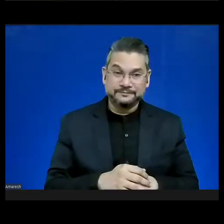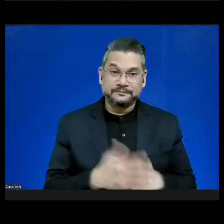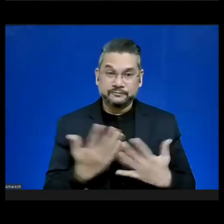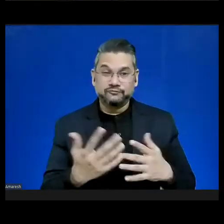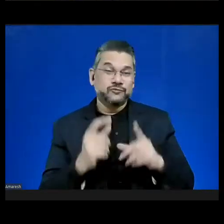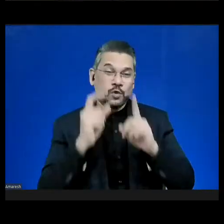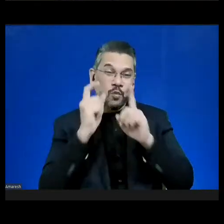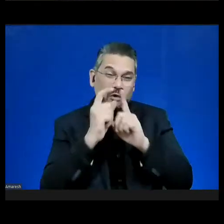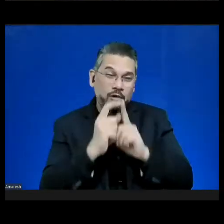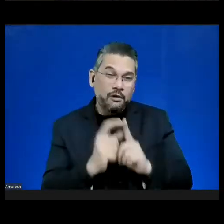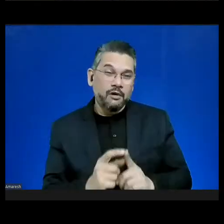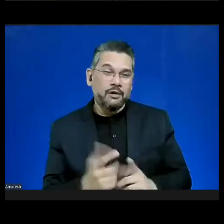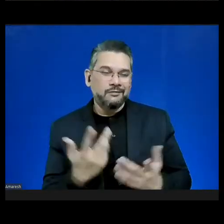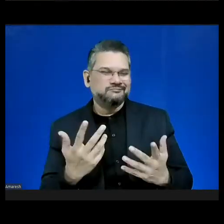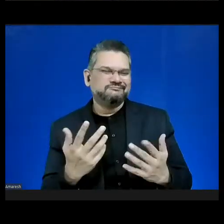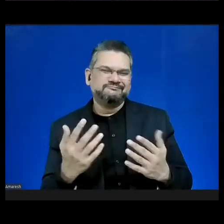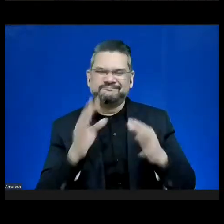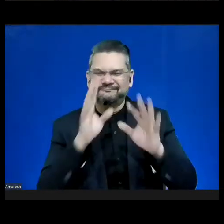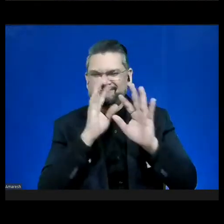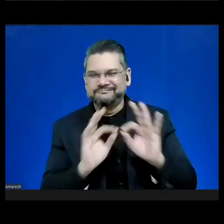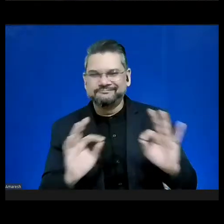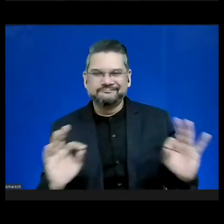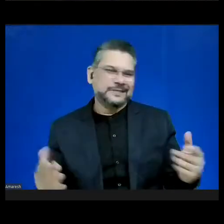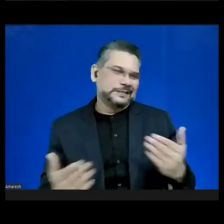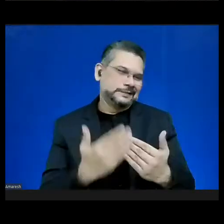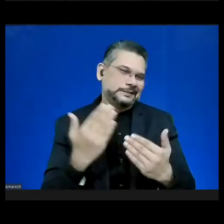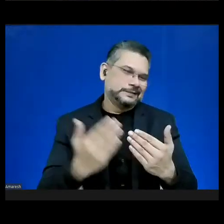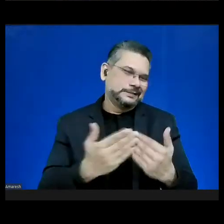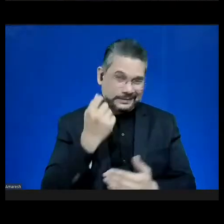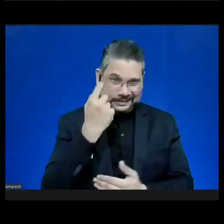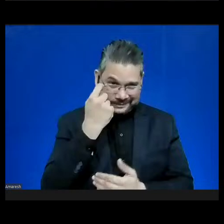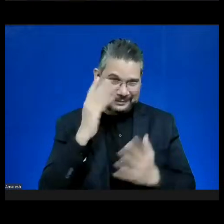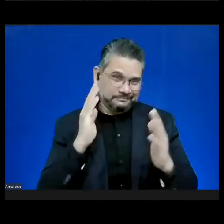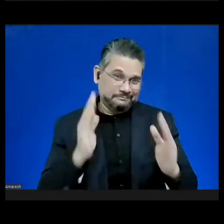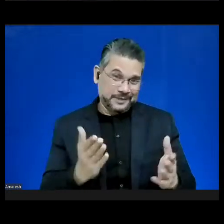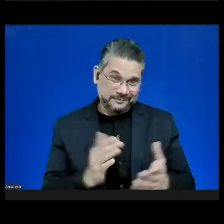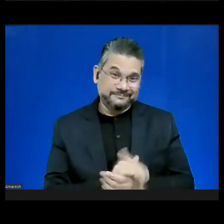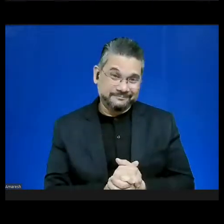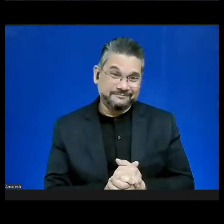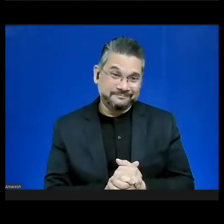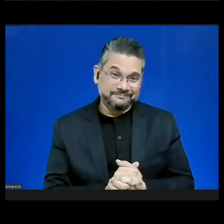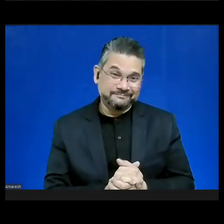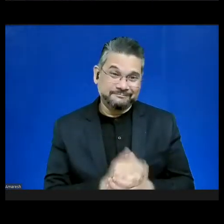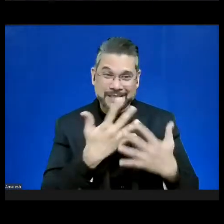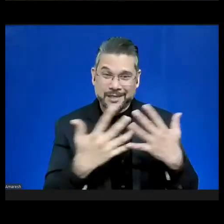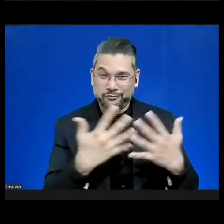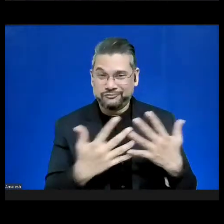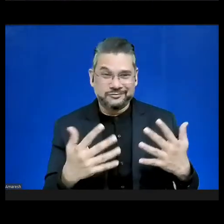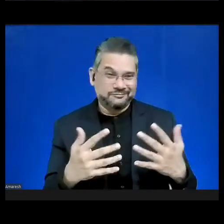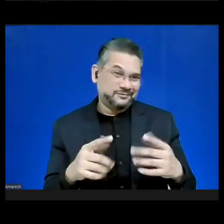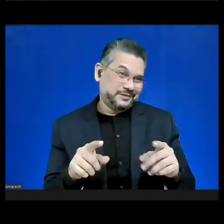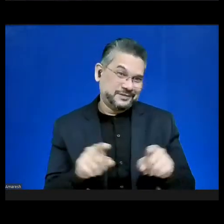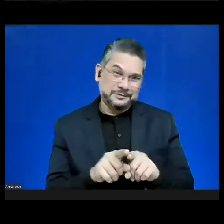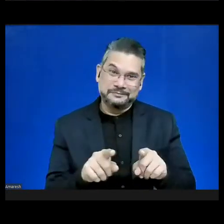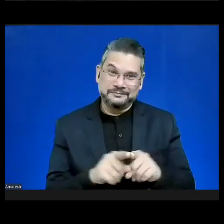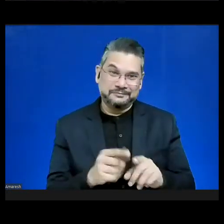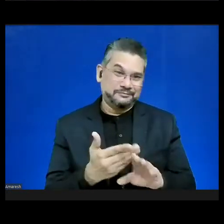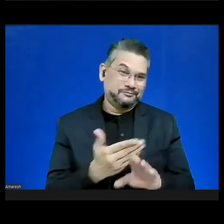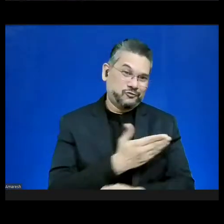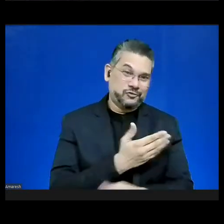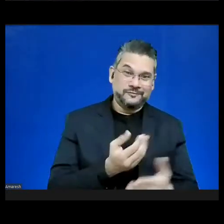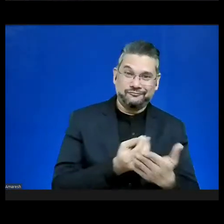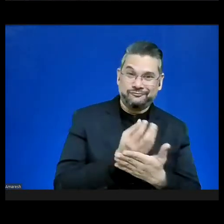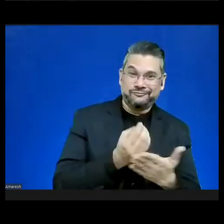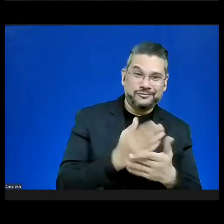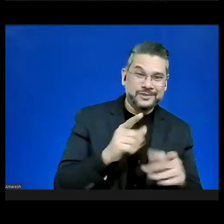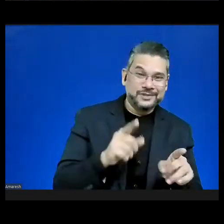be plain and simple so that anyone should be able to understand. Uh, Language again, I have already said that the